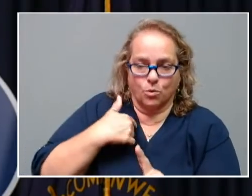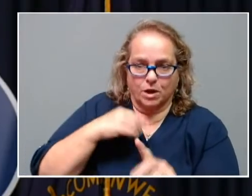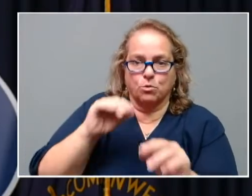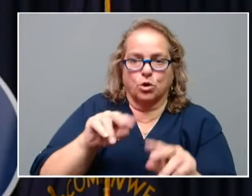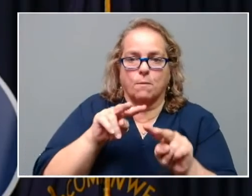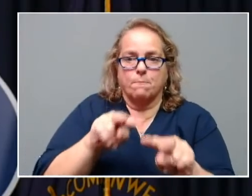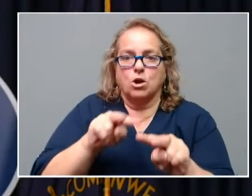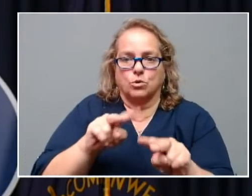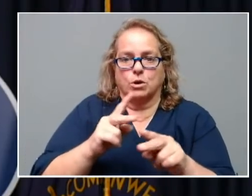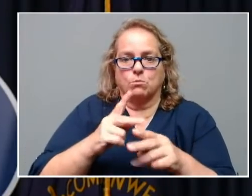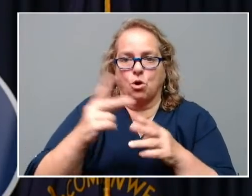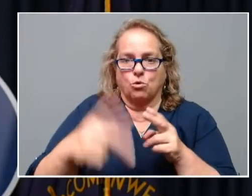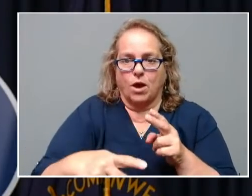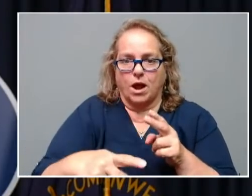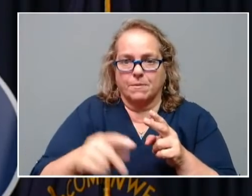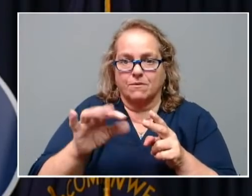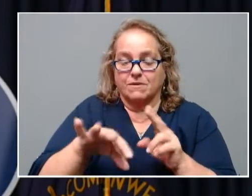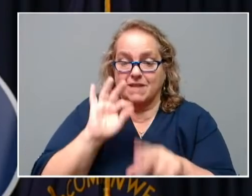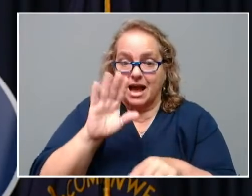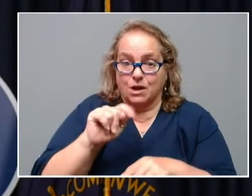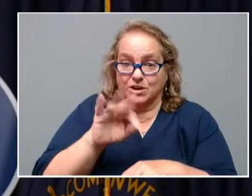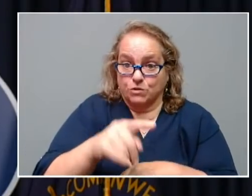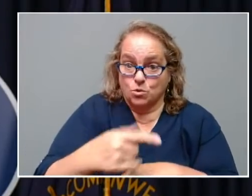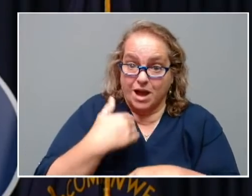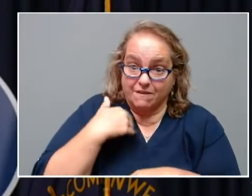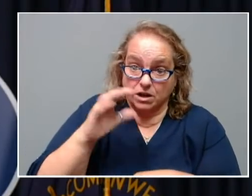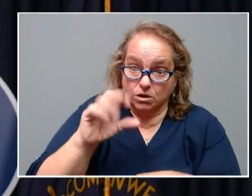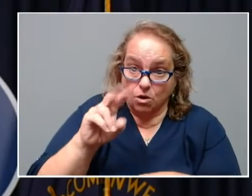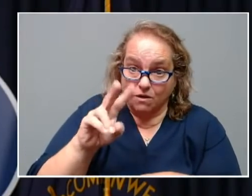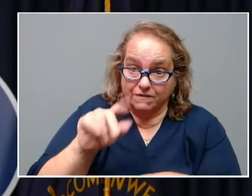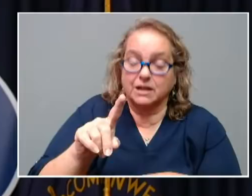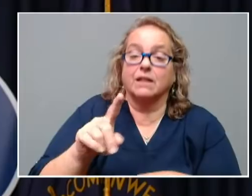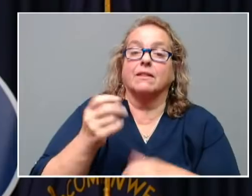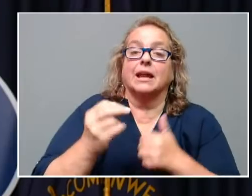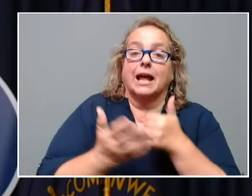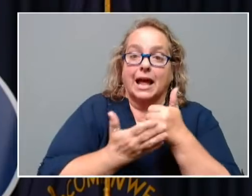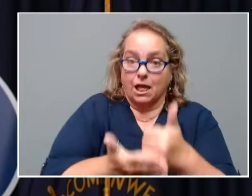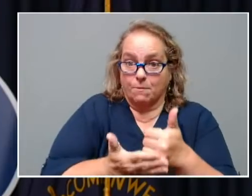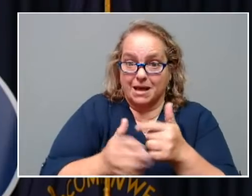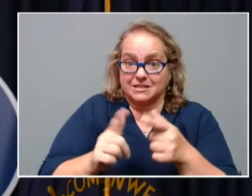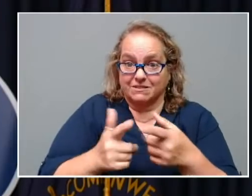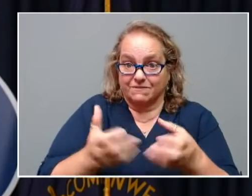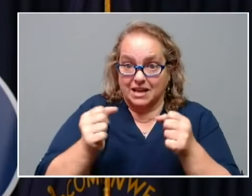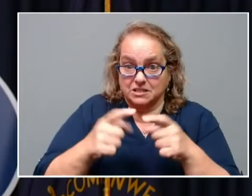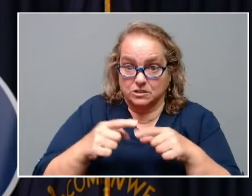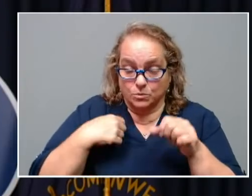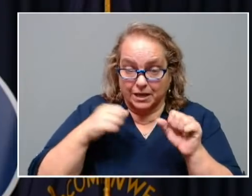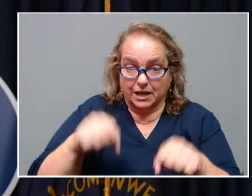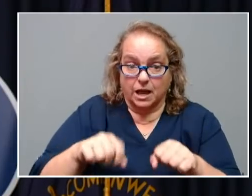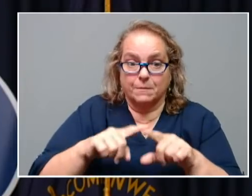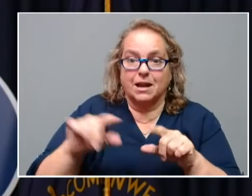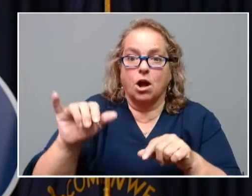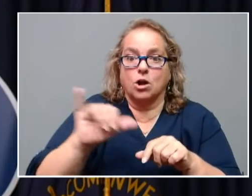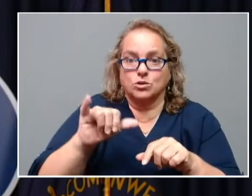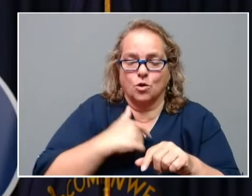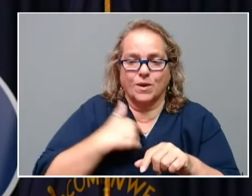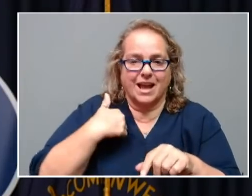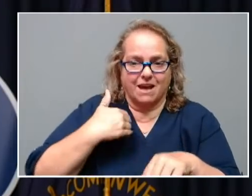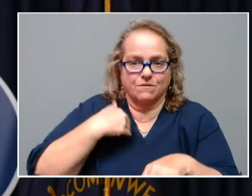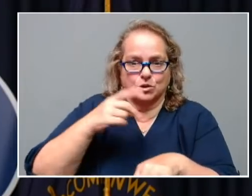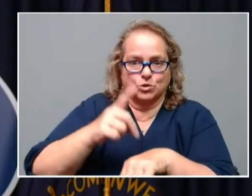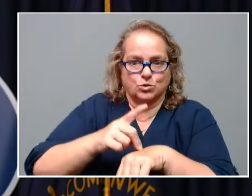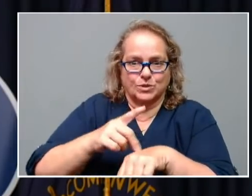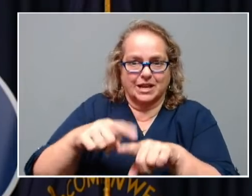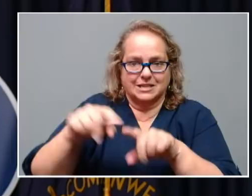can find out if they have COVID and thus help them as quickly as we can. But also, I think we have a duty as state employees not